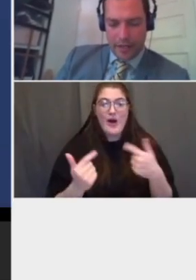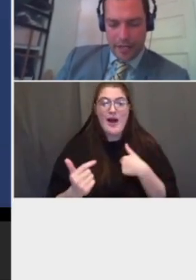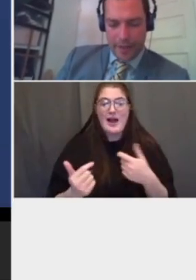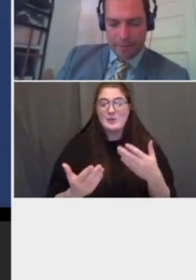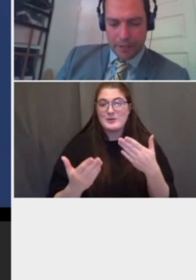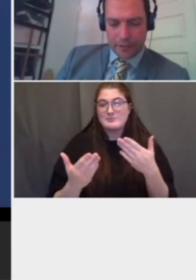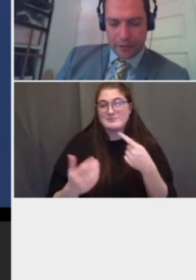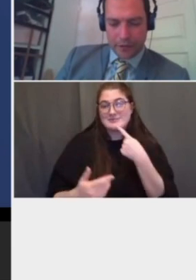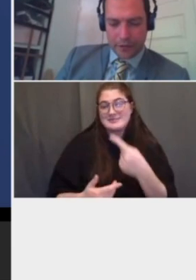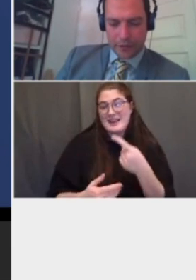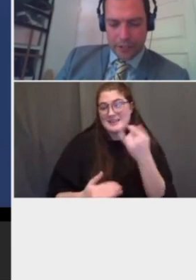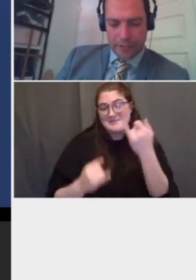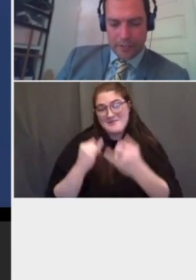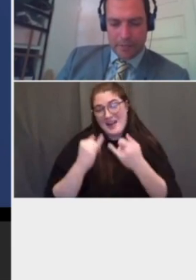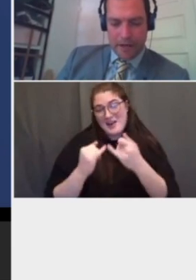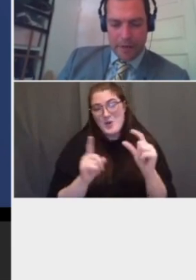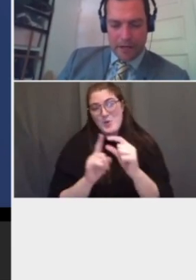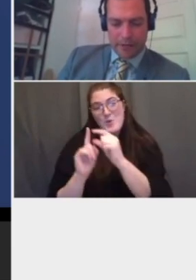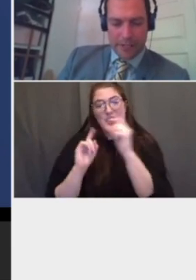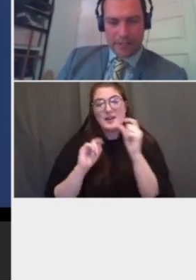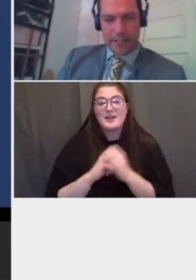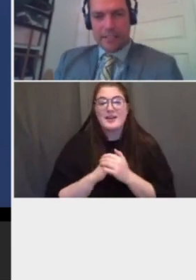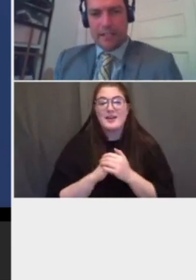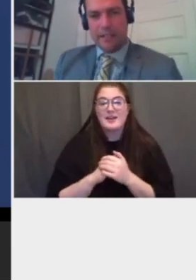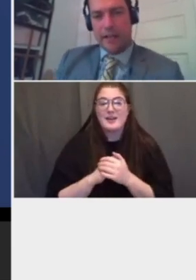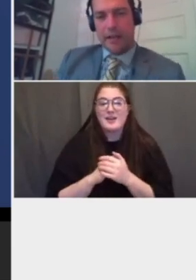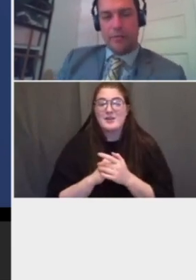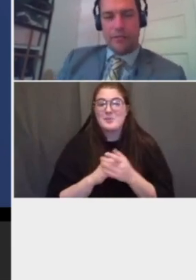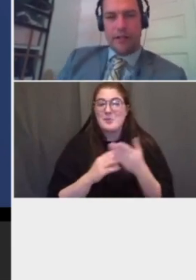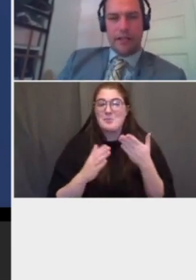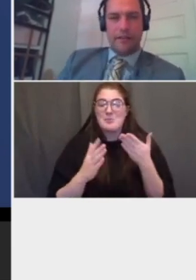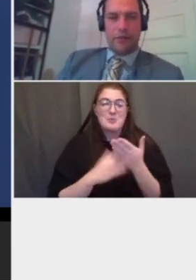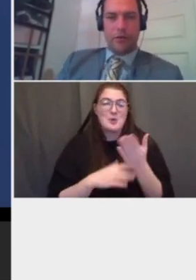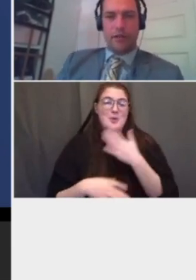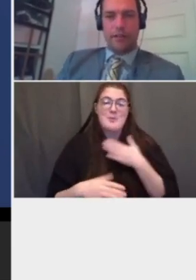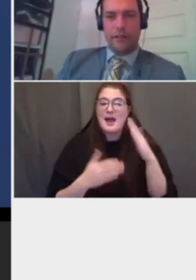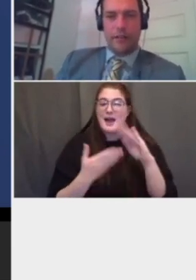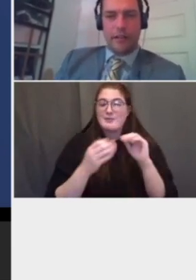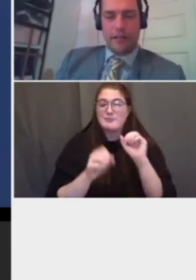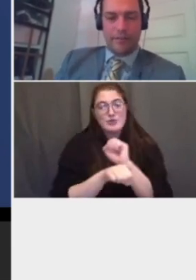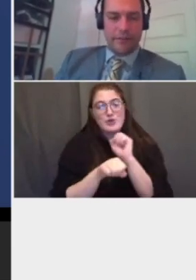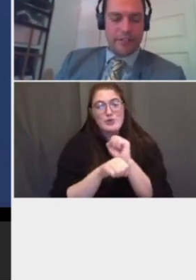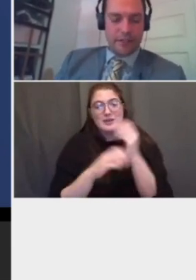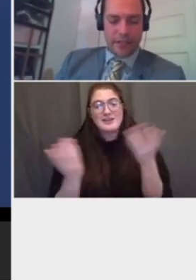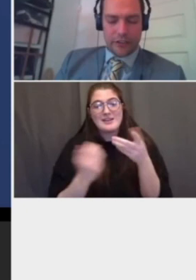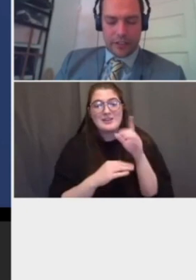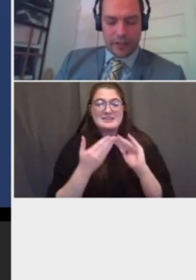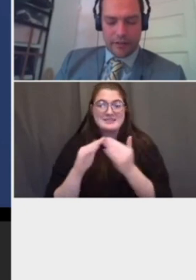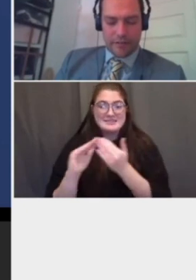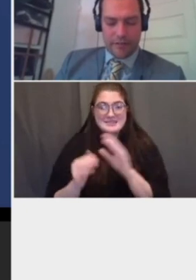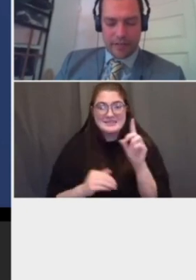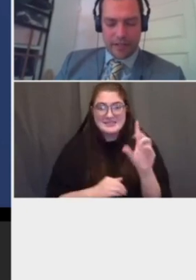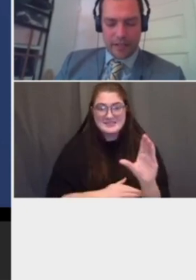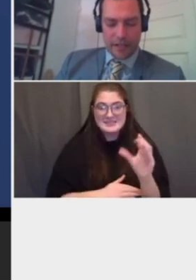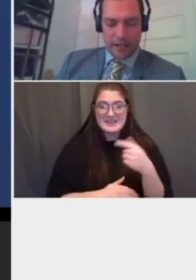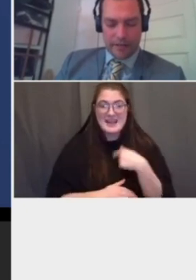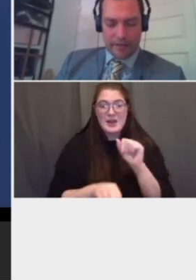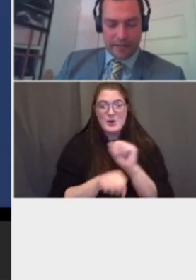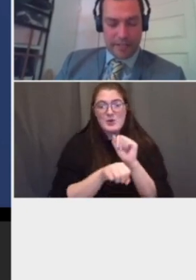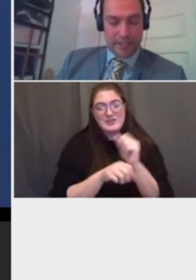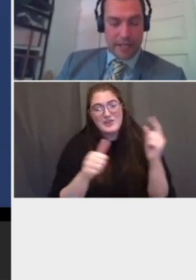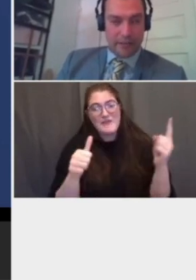word. Just in the span of my career in DC, I was lucky enough to work on the first iteration of